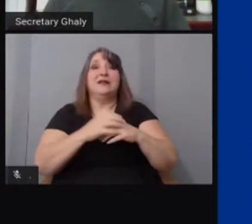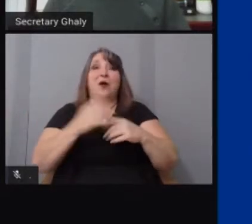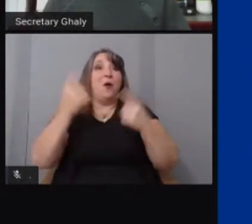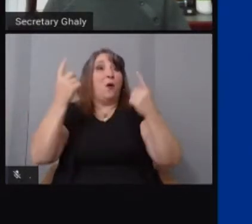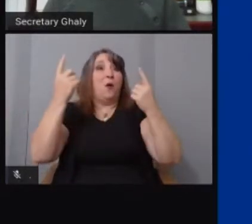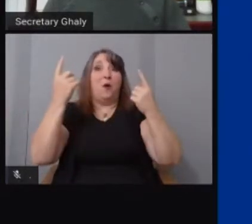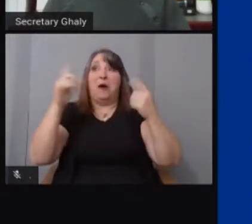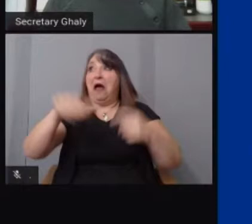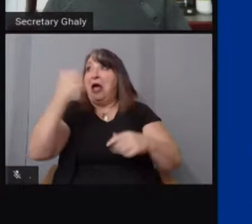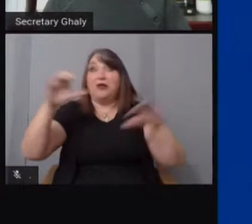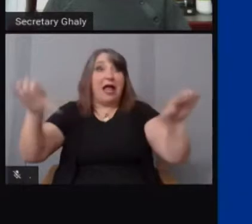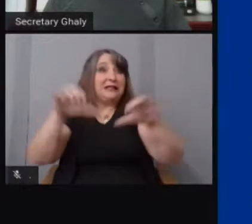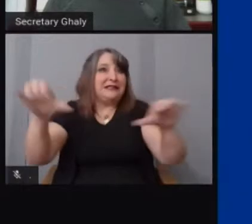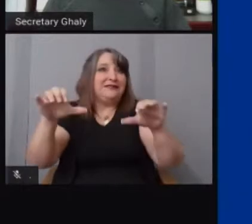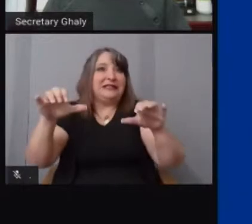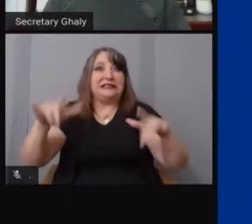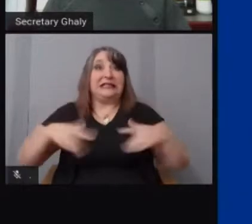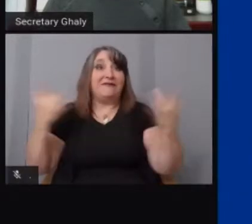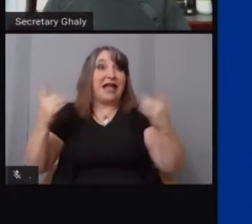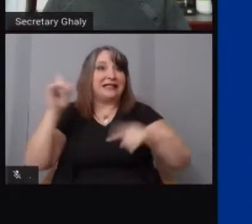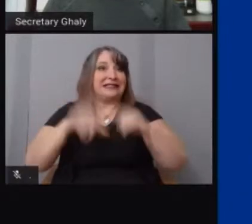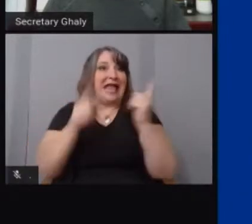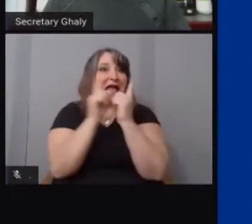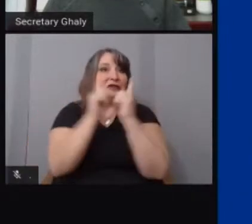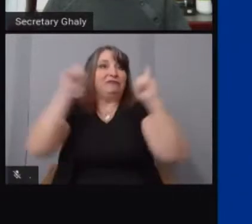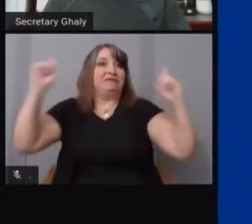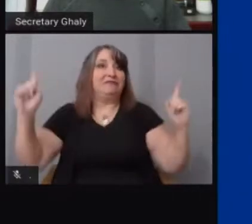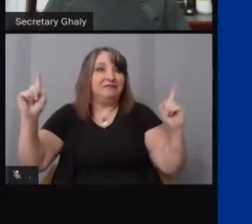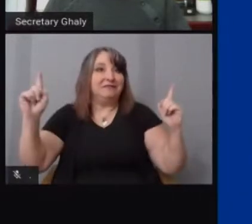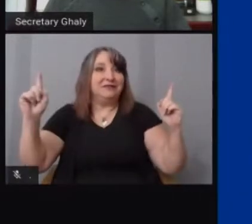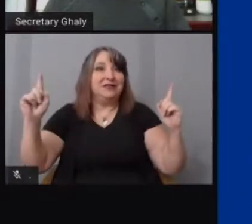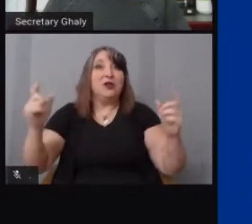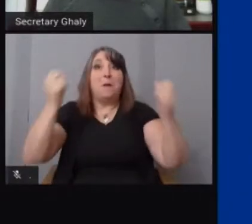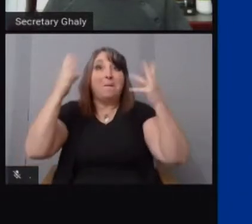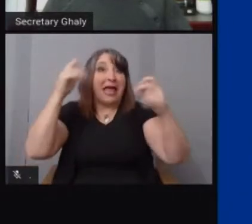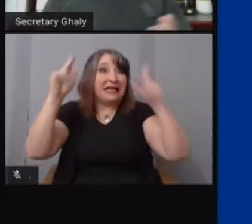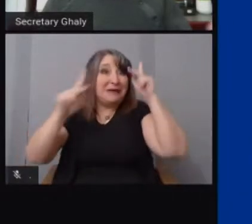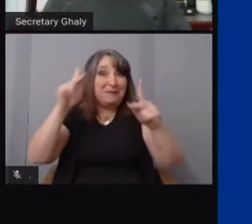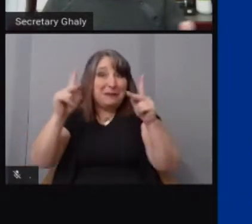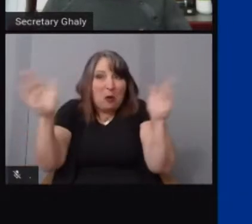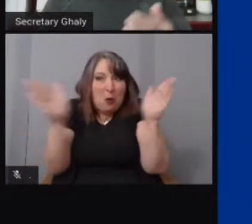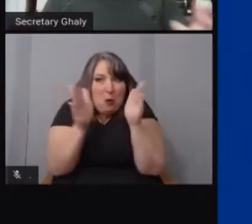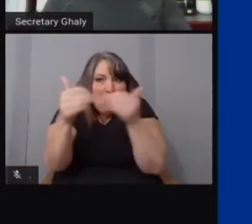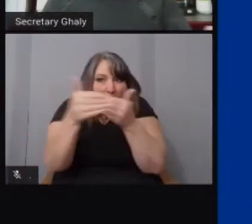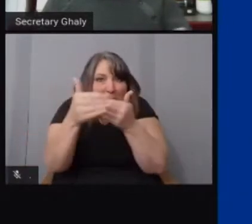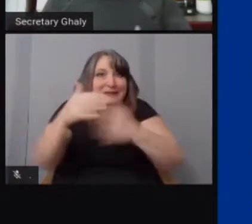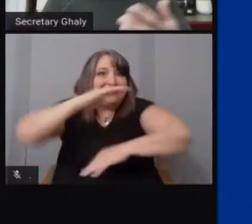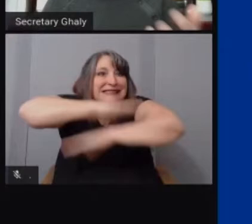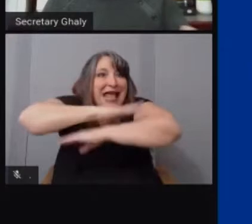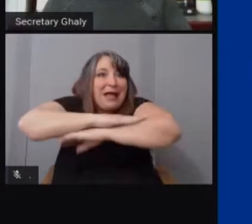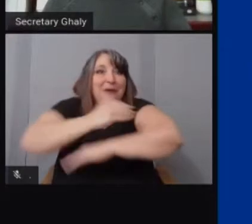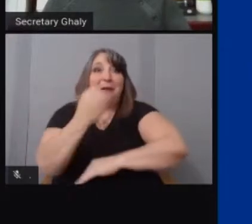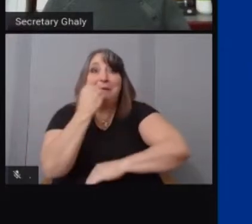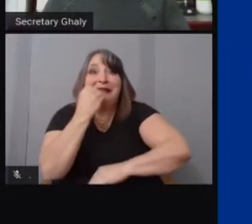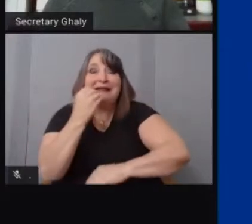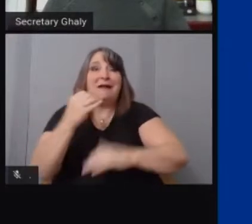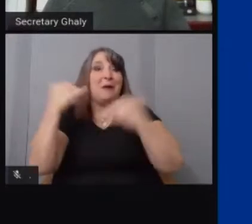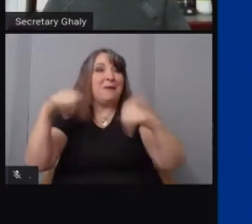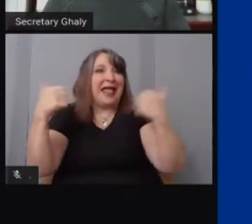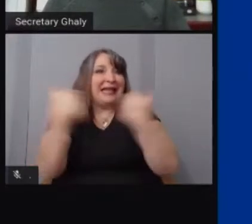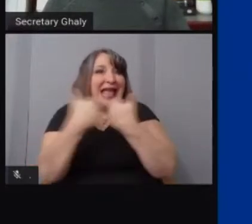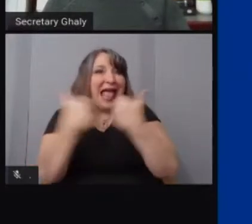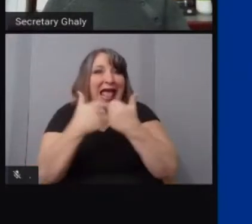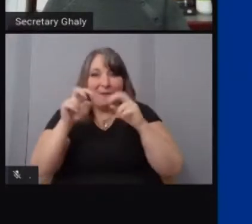distance, important to try to avoid those. Multiple people at a small table for a meal, for a board game, all of these